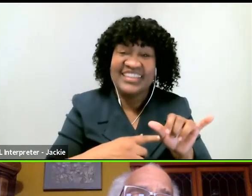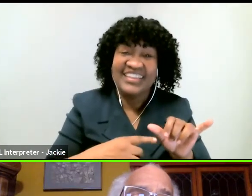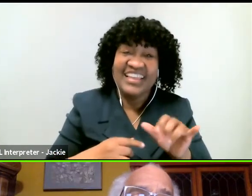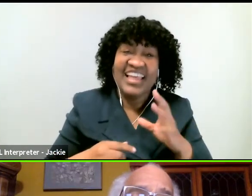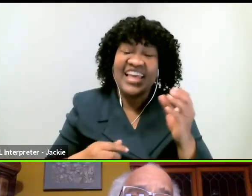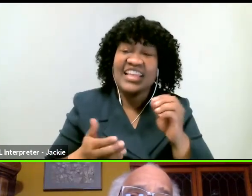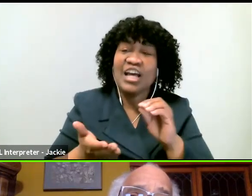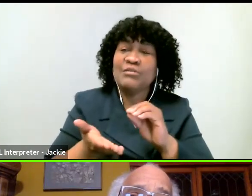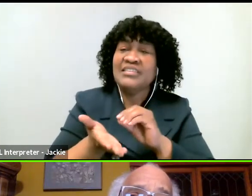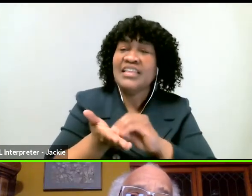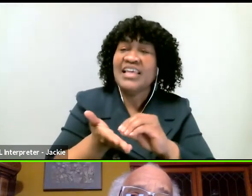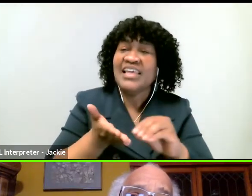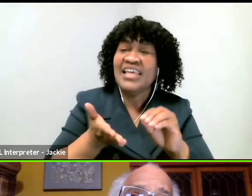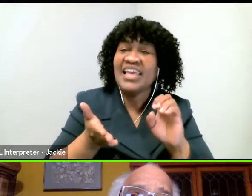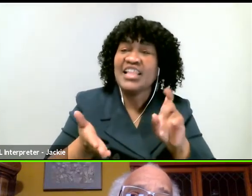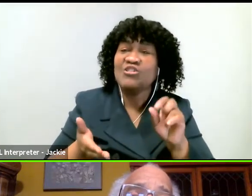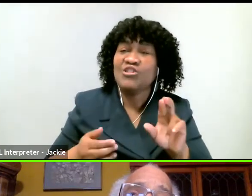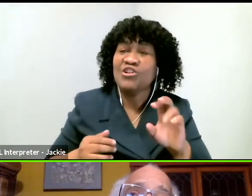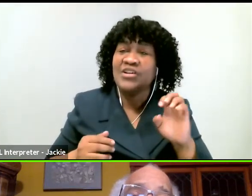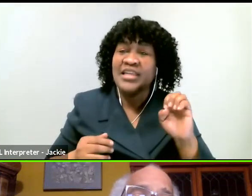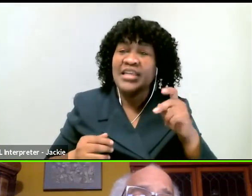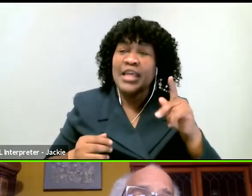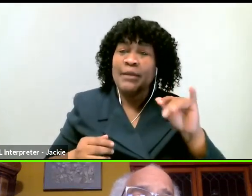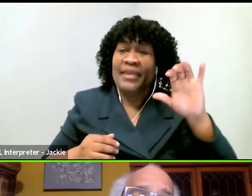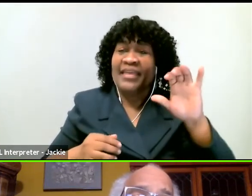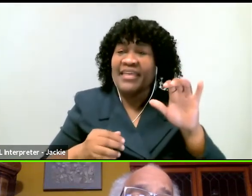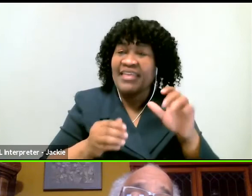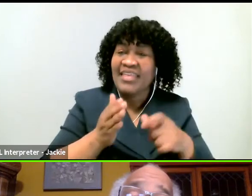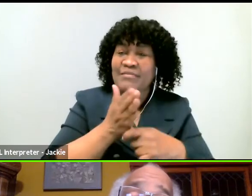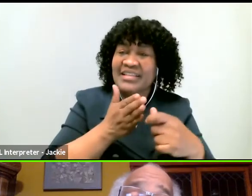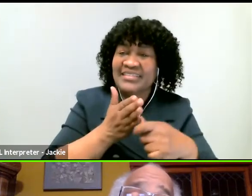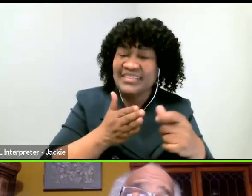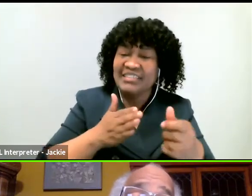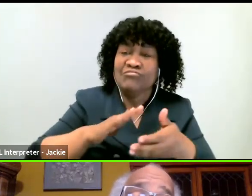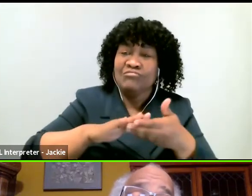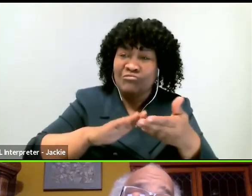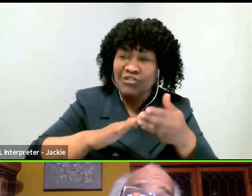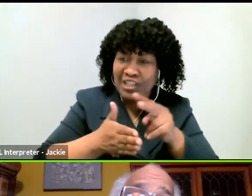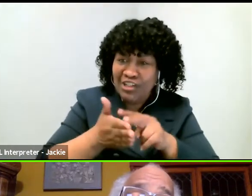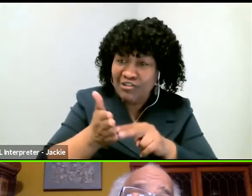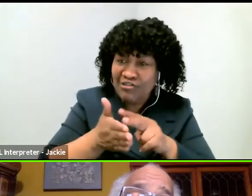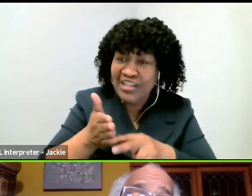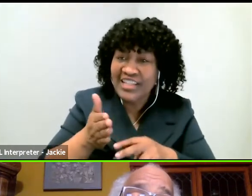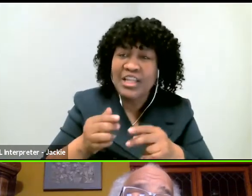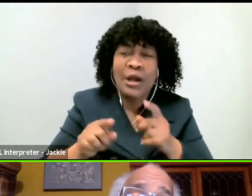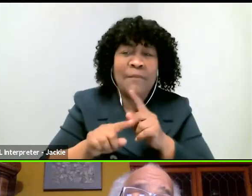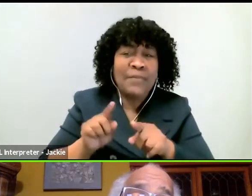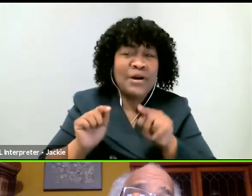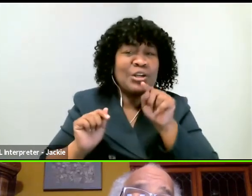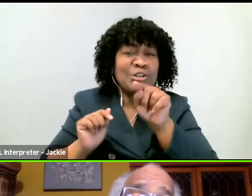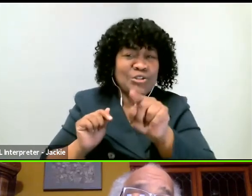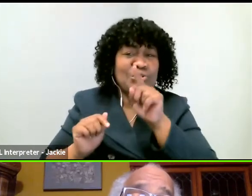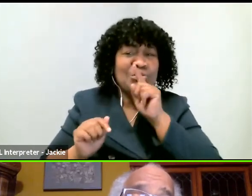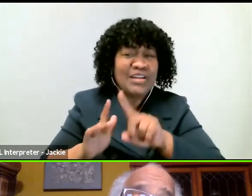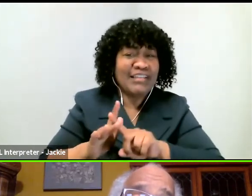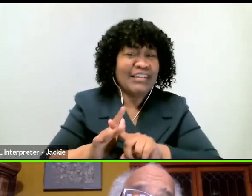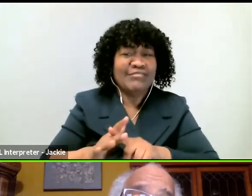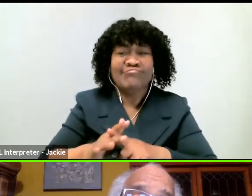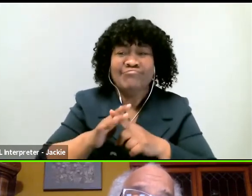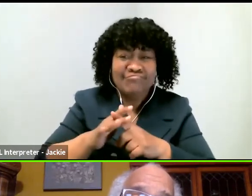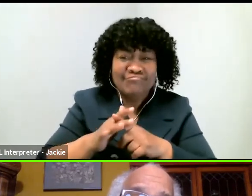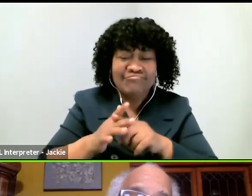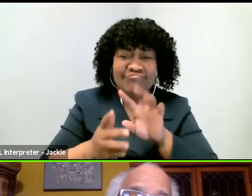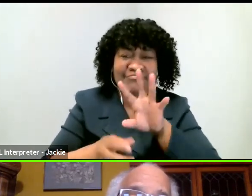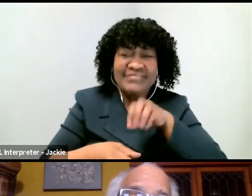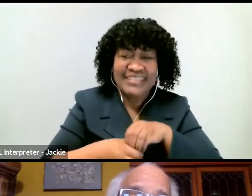Epic Magazine of the 1980s, running a reading series. Not until you came. You were the inaugural poet in my reading